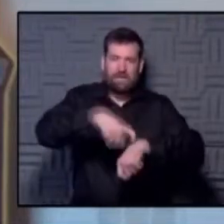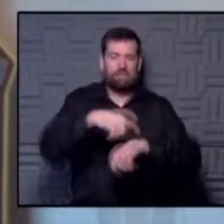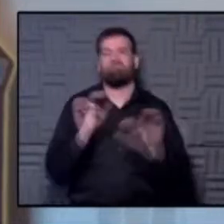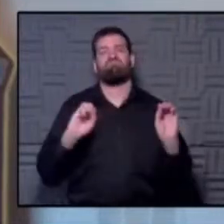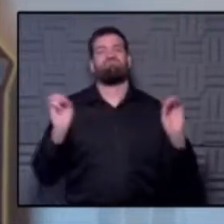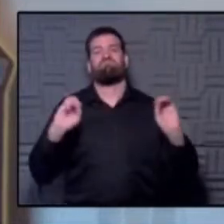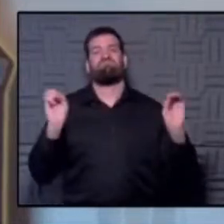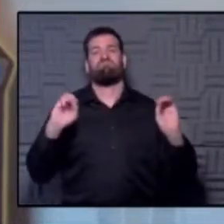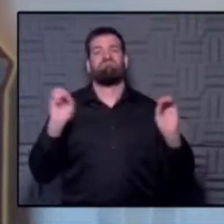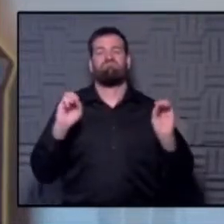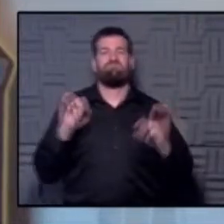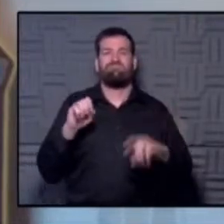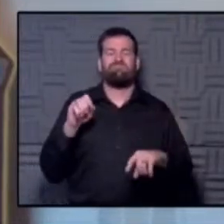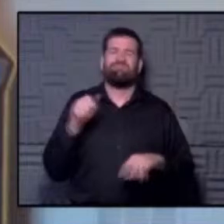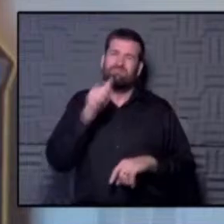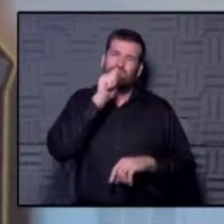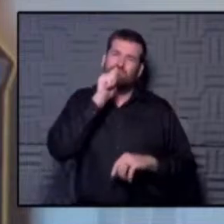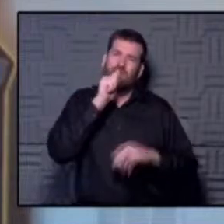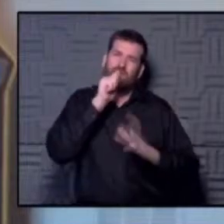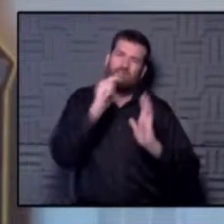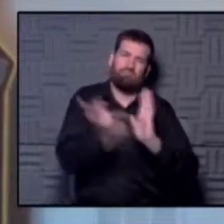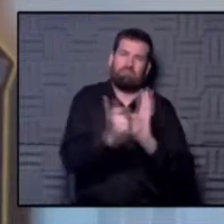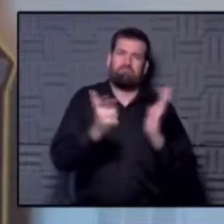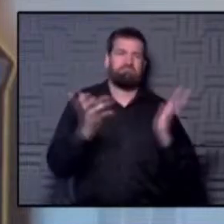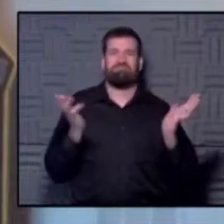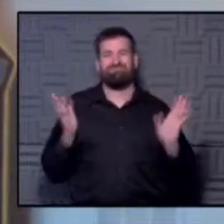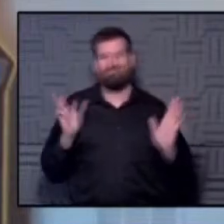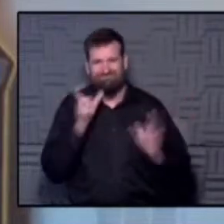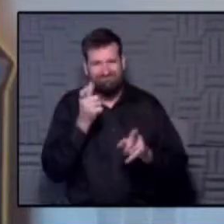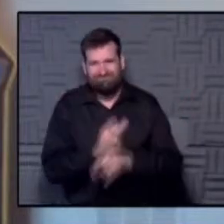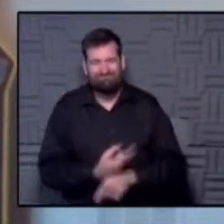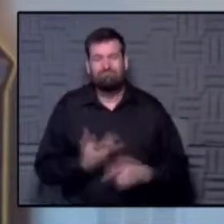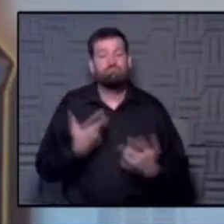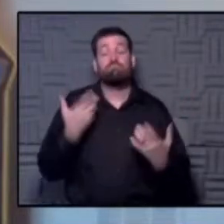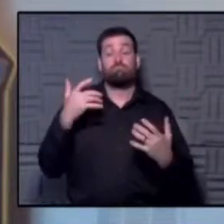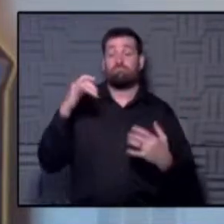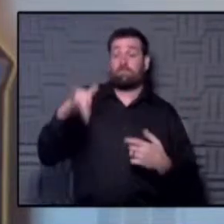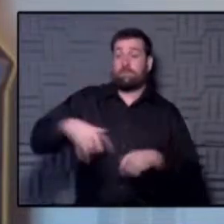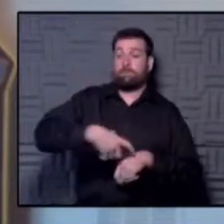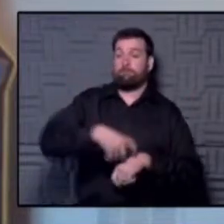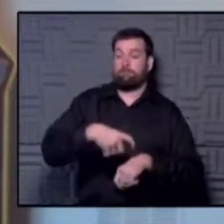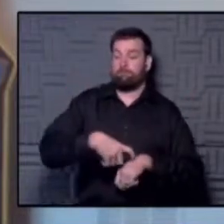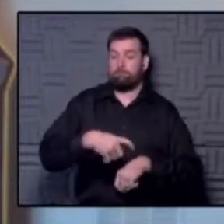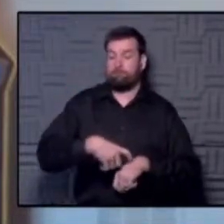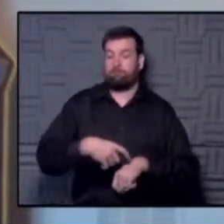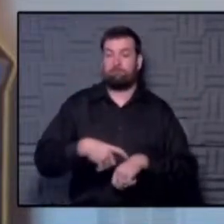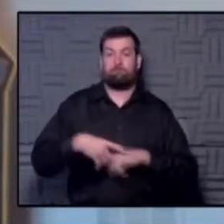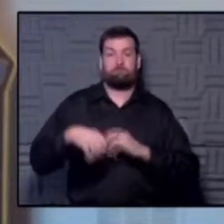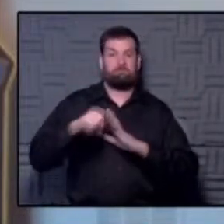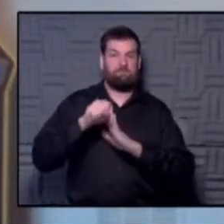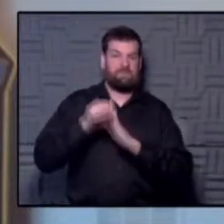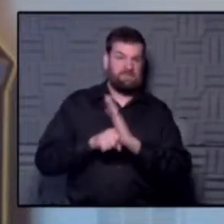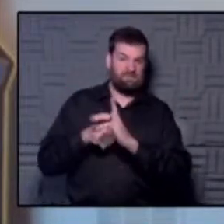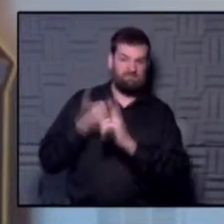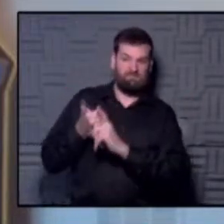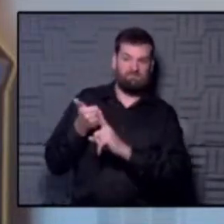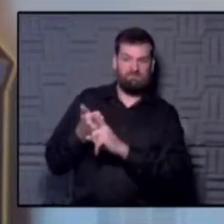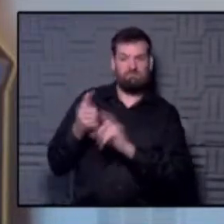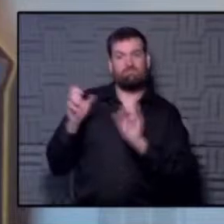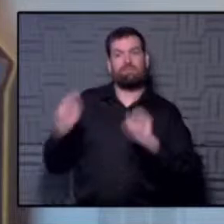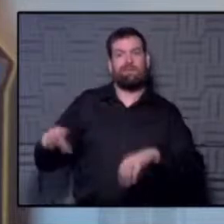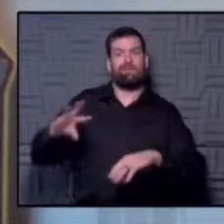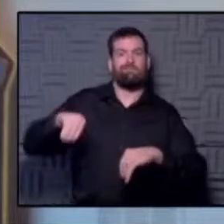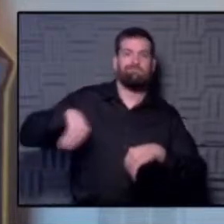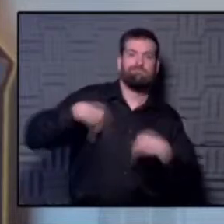near because that's a privacy violation. So at that time, the state has the opportunity to give